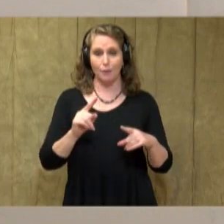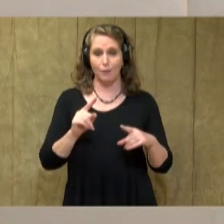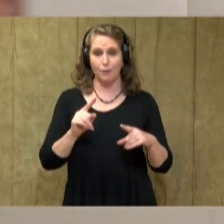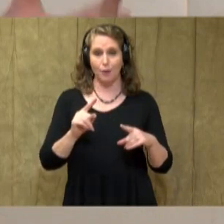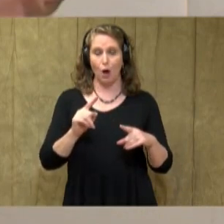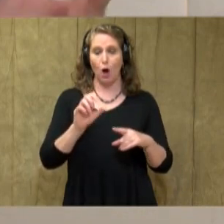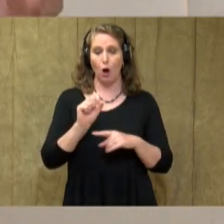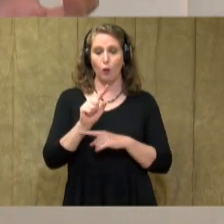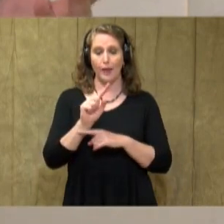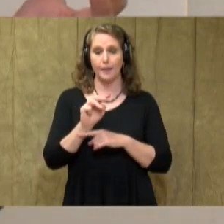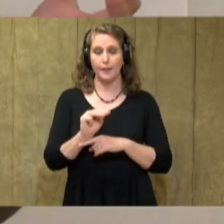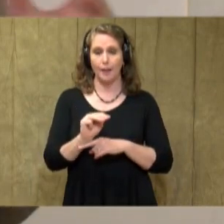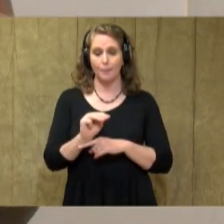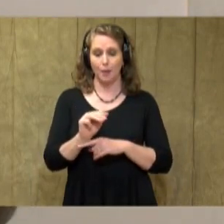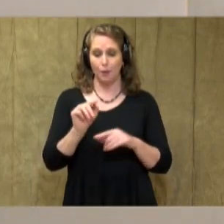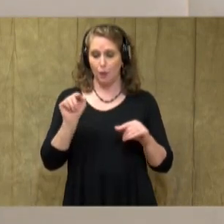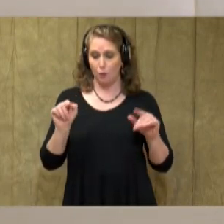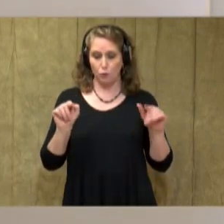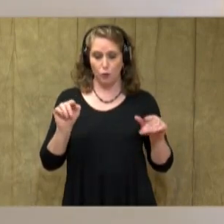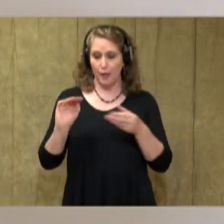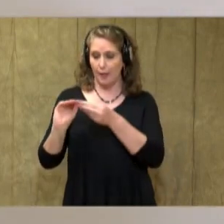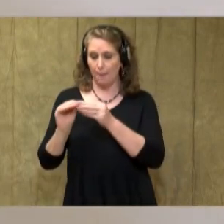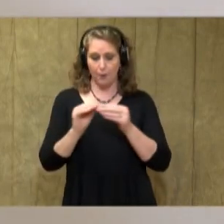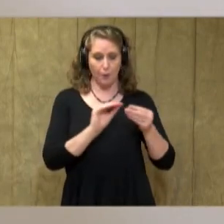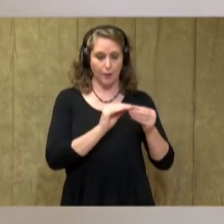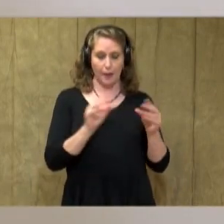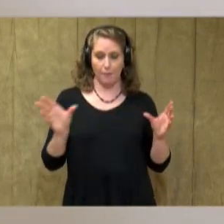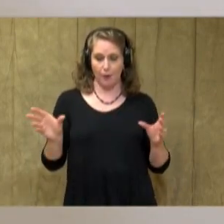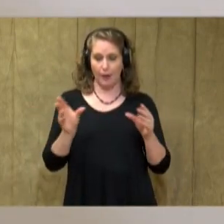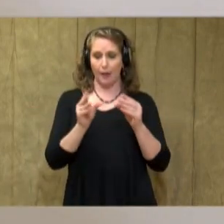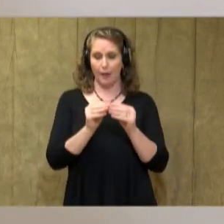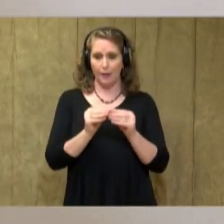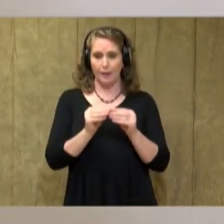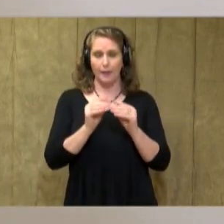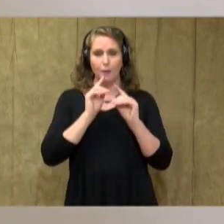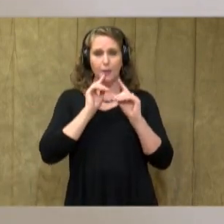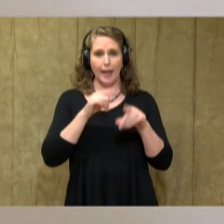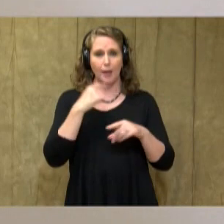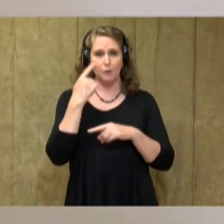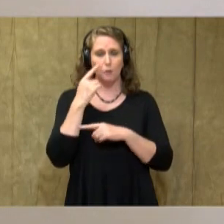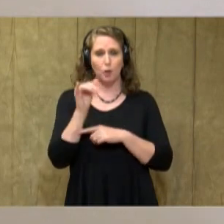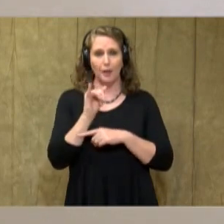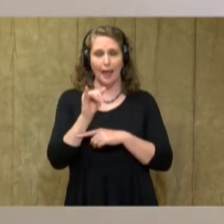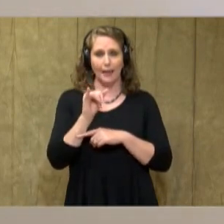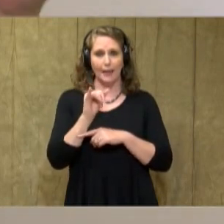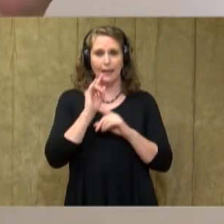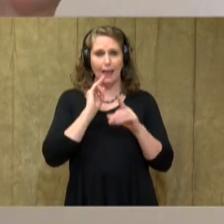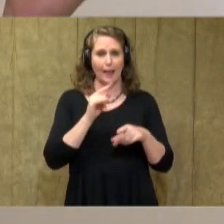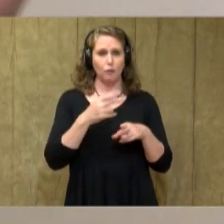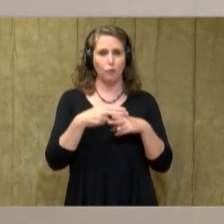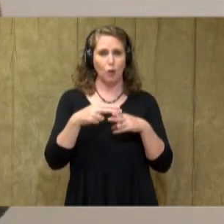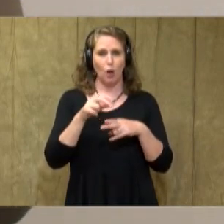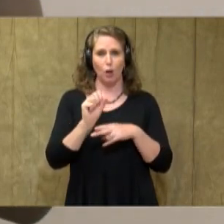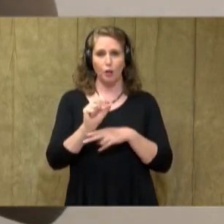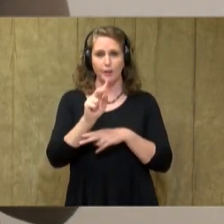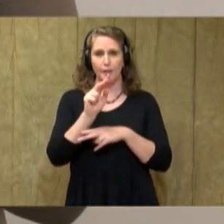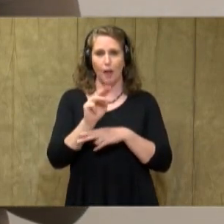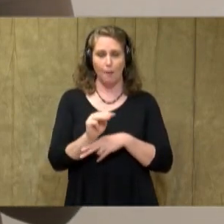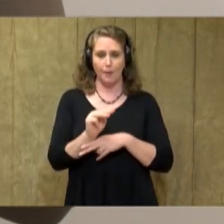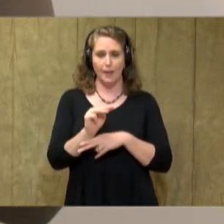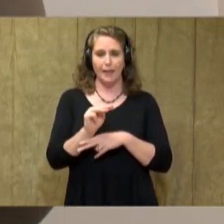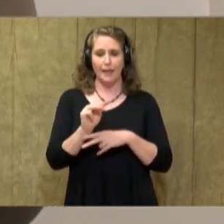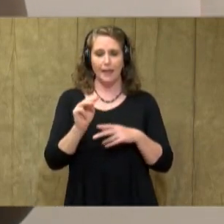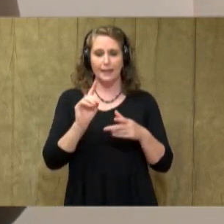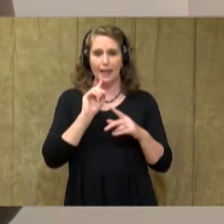our sum? When we take those two numbers and we put them together, what does our answer look like, our sum? Is it bigger or is it